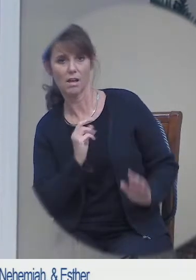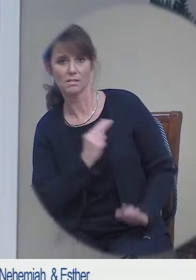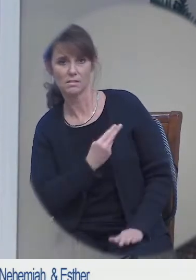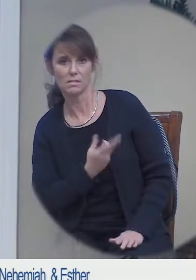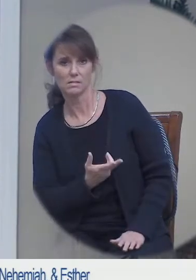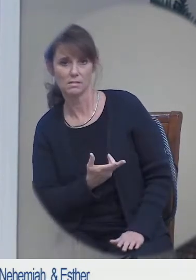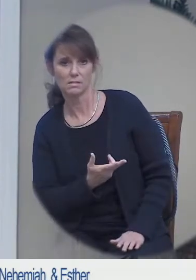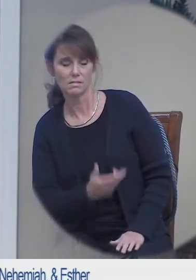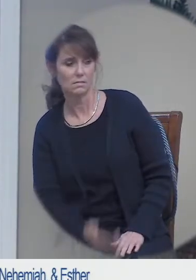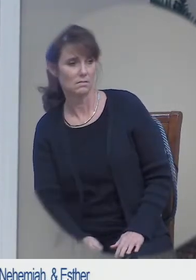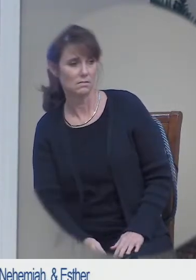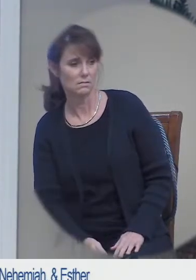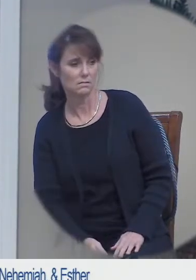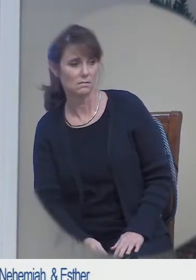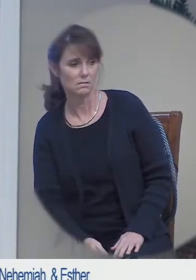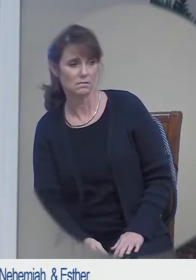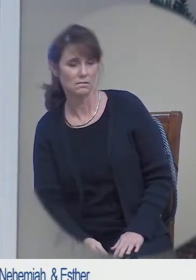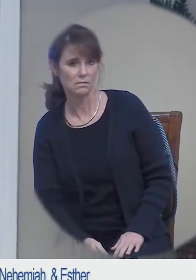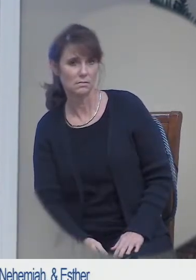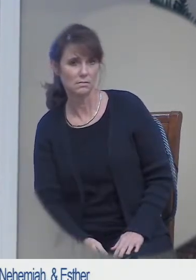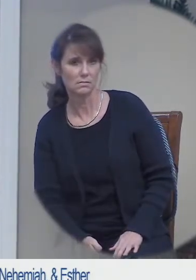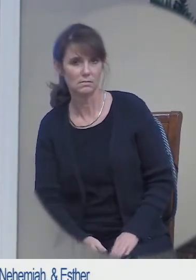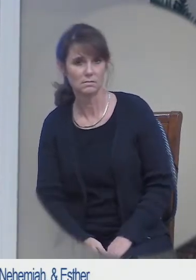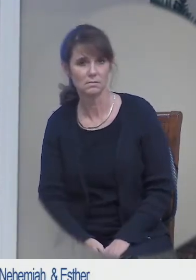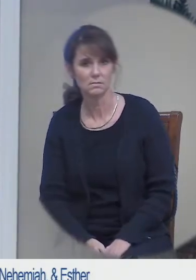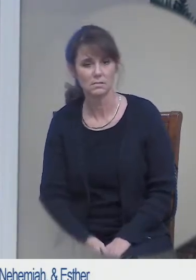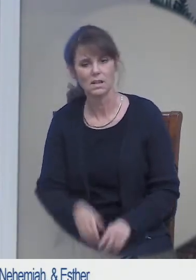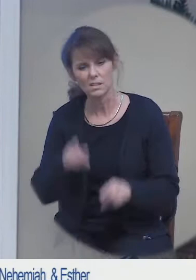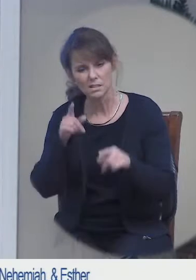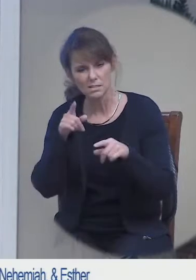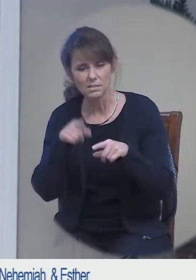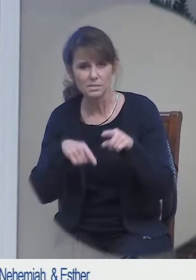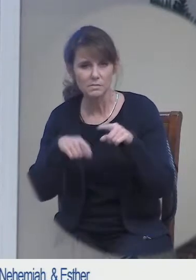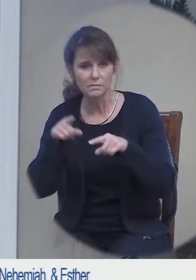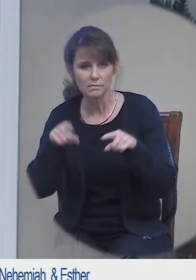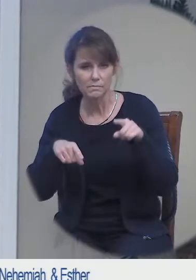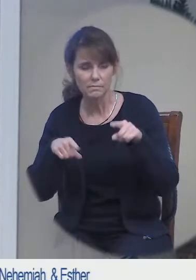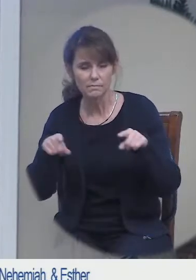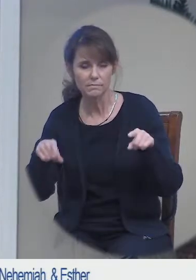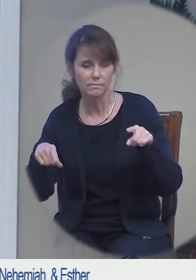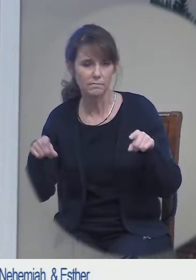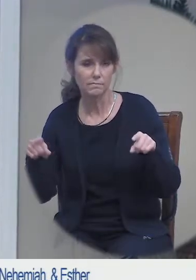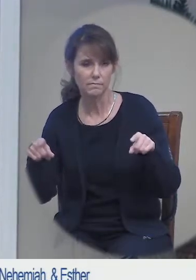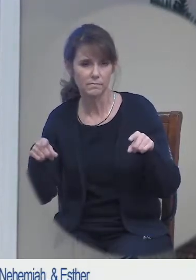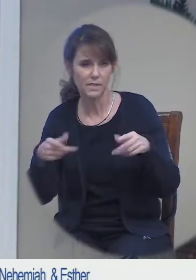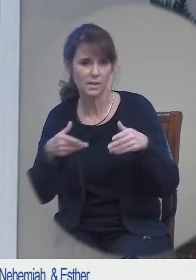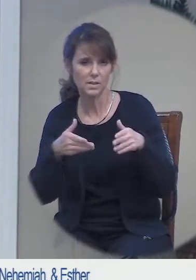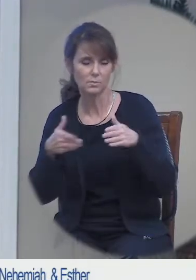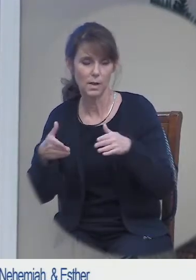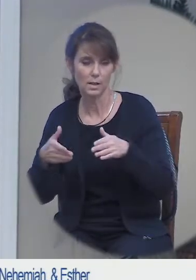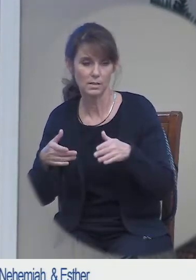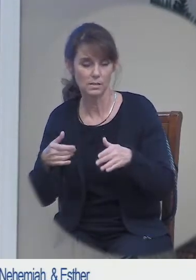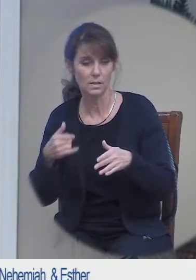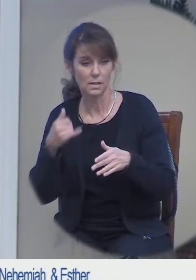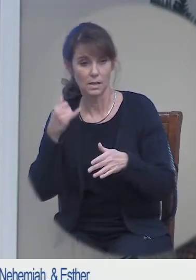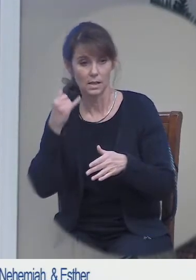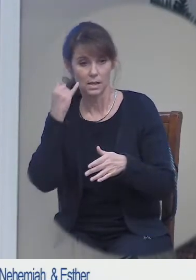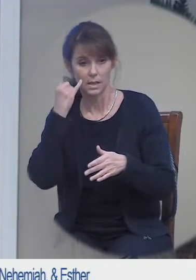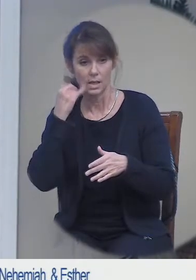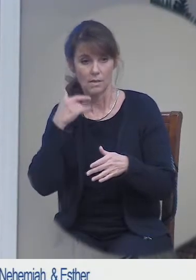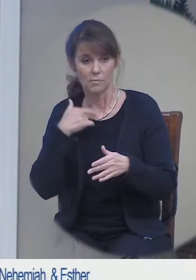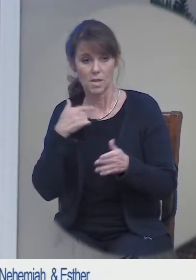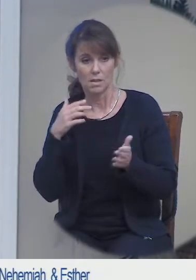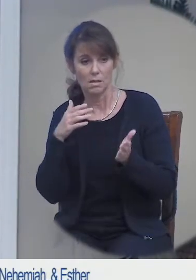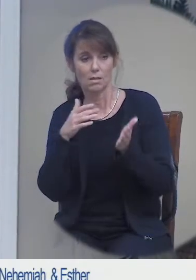it. There's kind of various degrees if you talk about if I took advantage of anyone, it would be